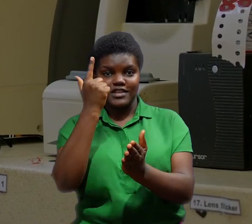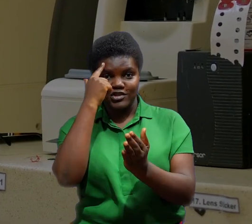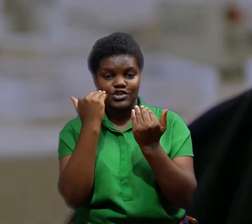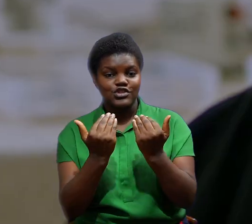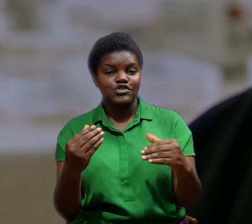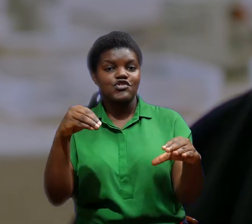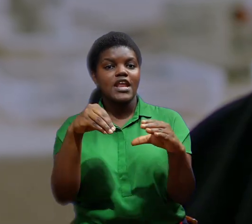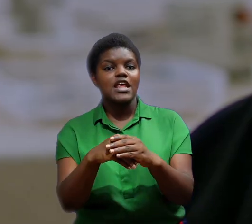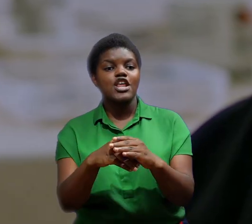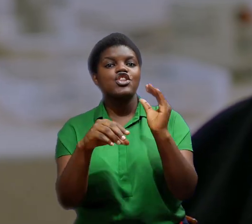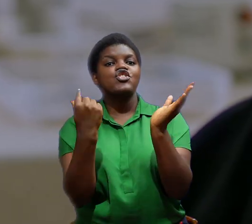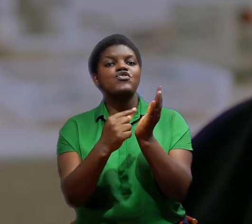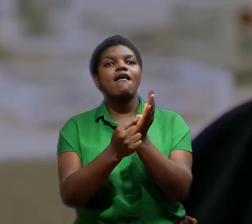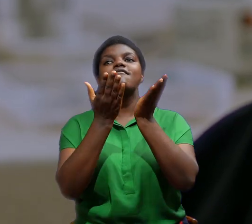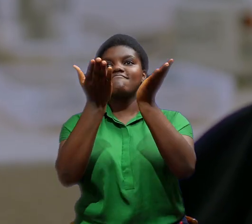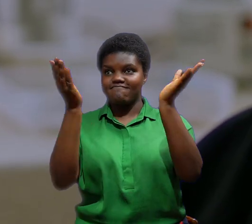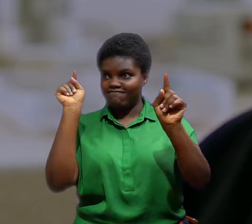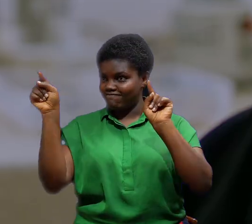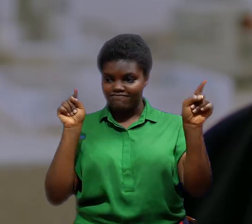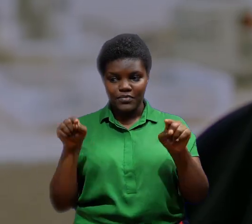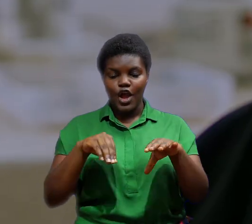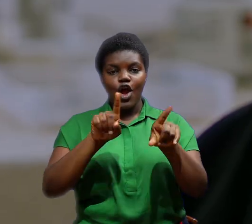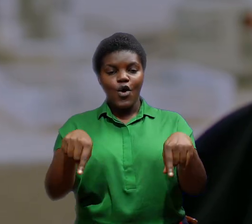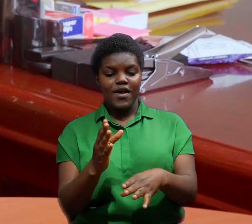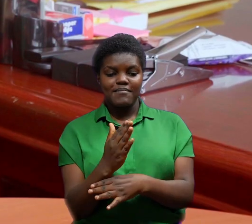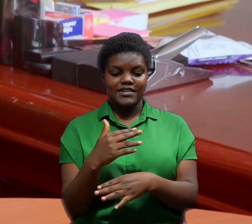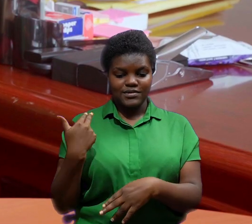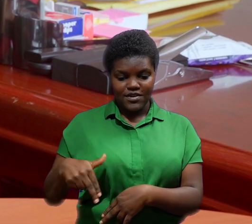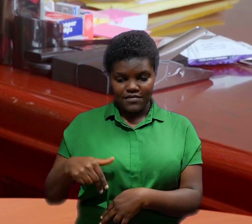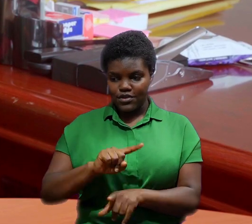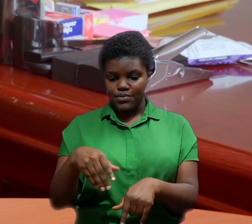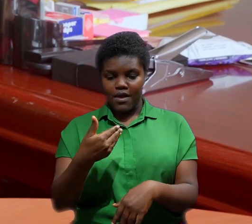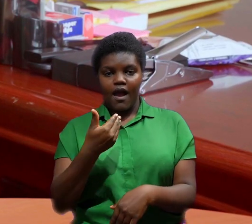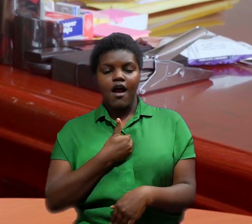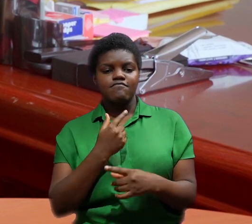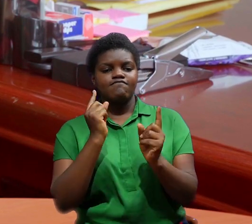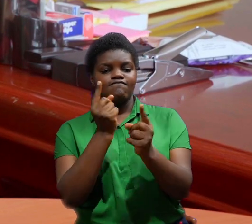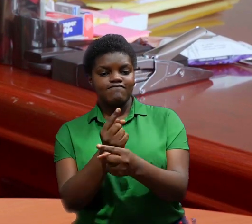services to children across Uganda. As a Ministry of Health, we have